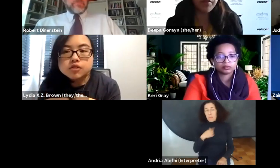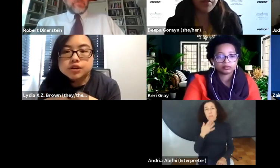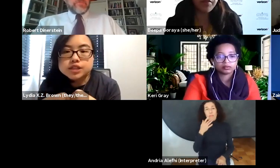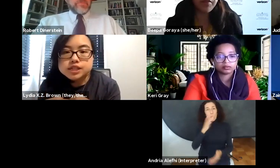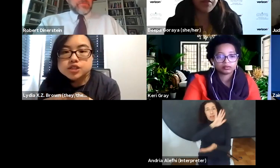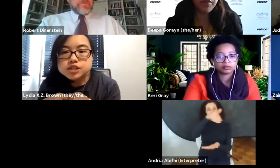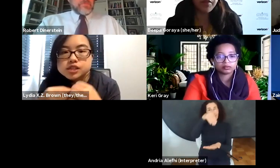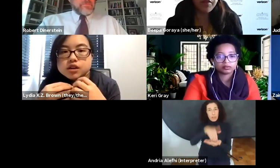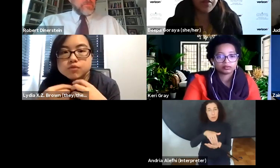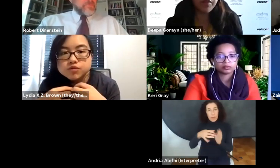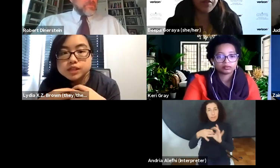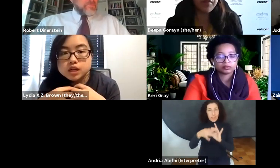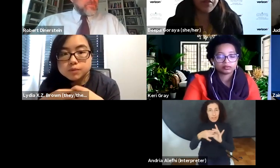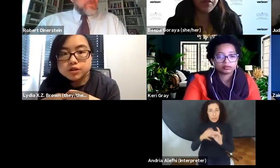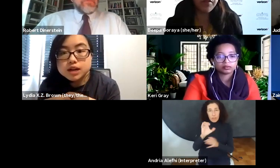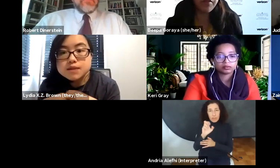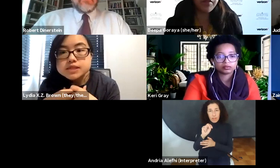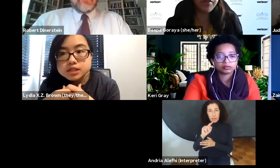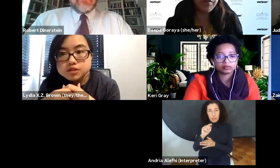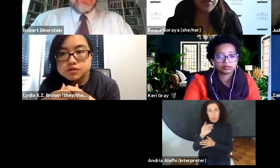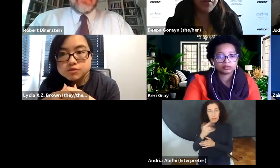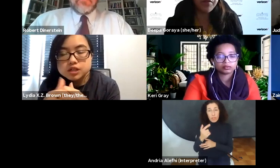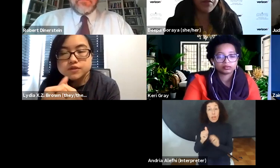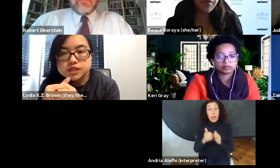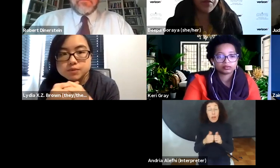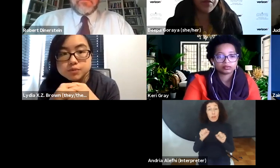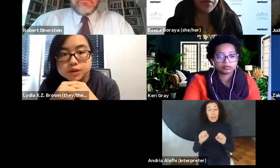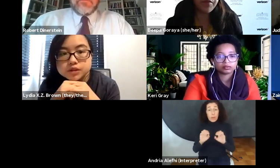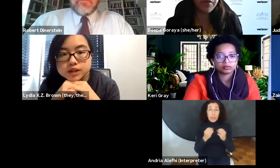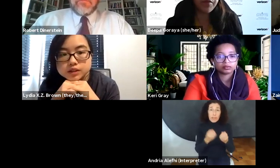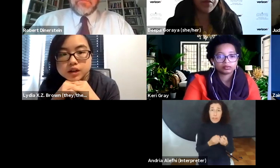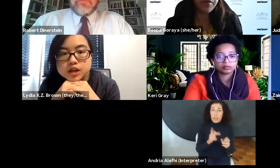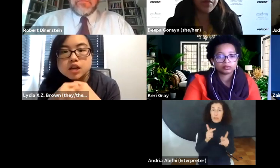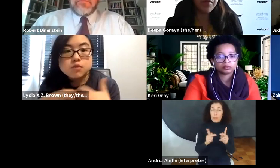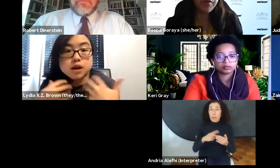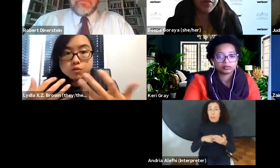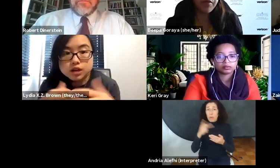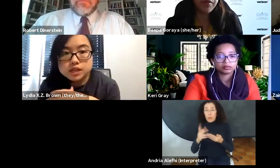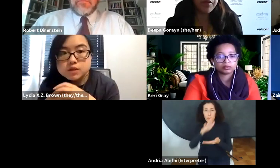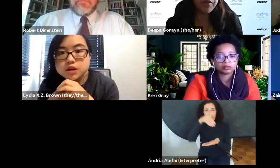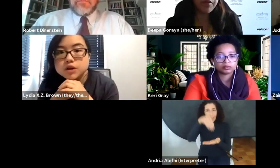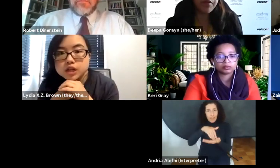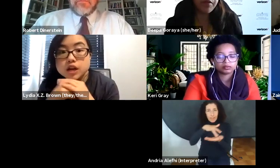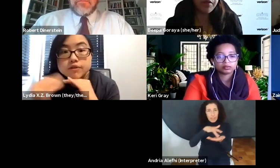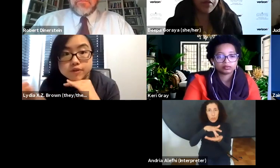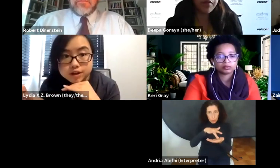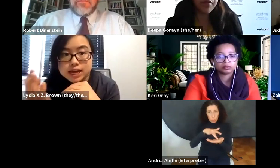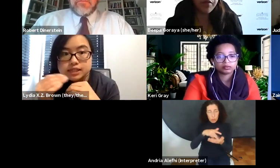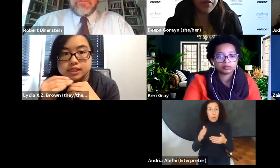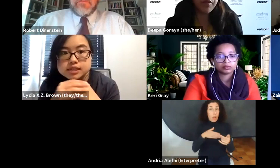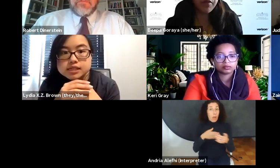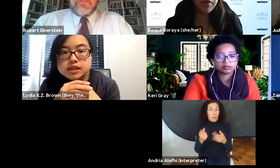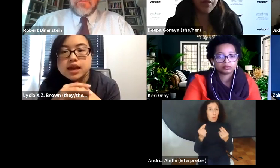How can our organizations, our movements, and our programs center the work of disabled people of color, no matter what it is that we are working on?